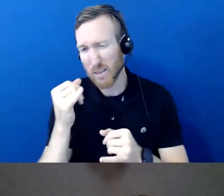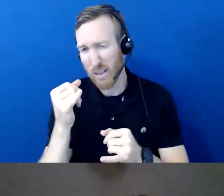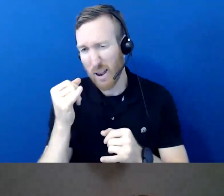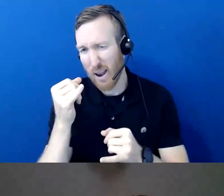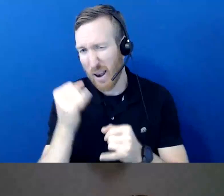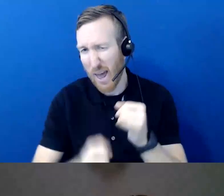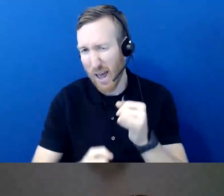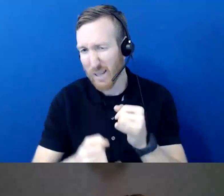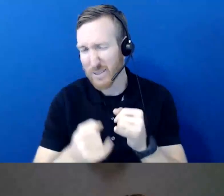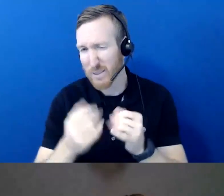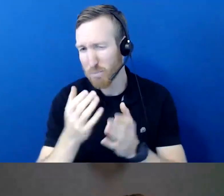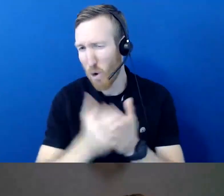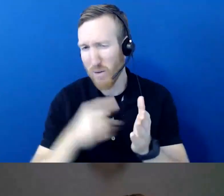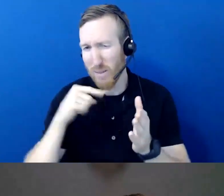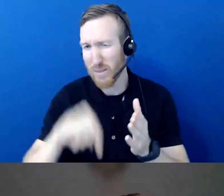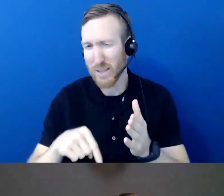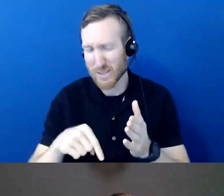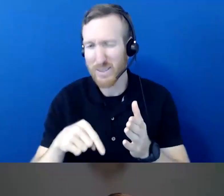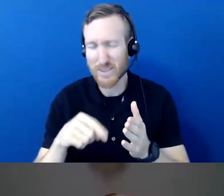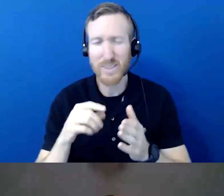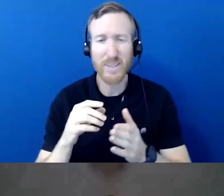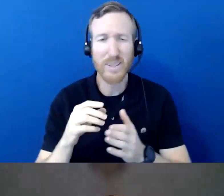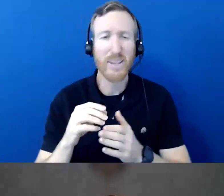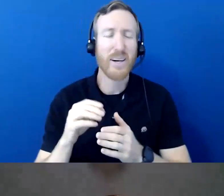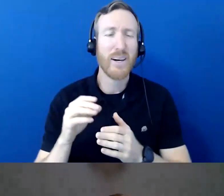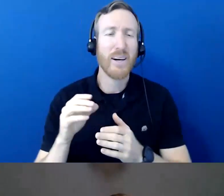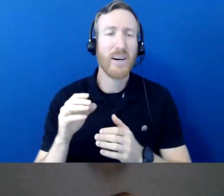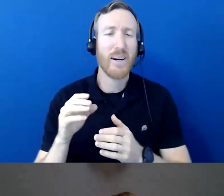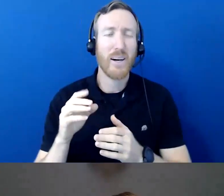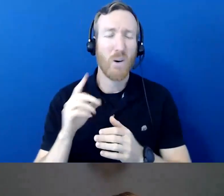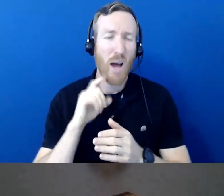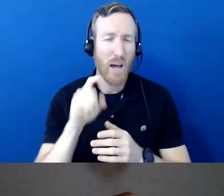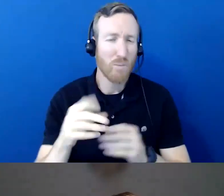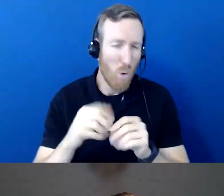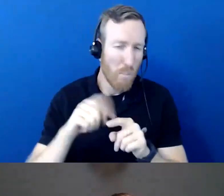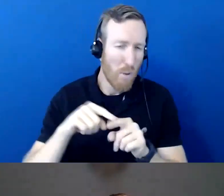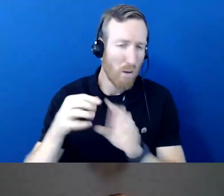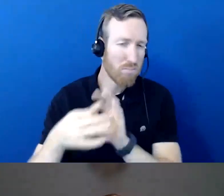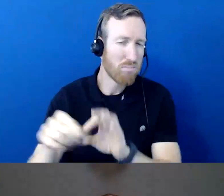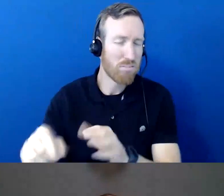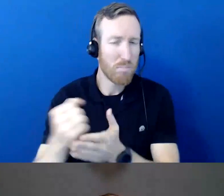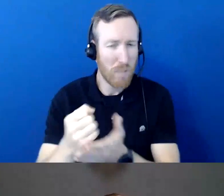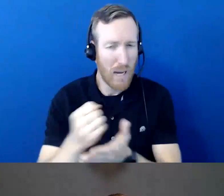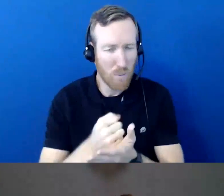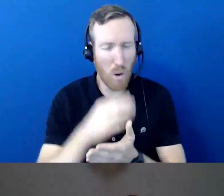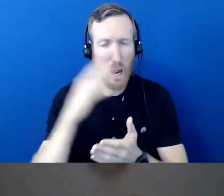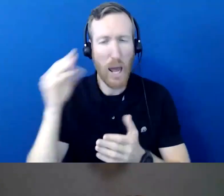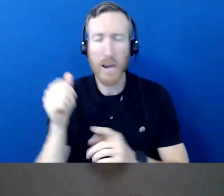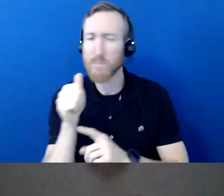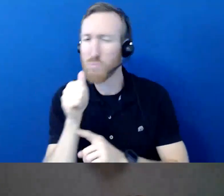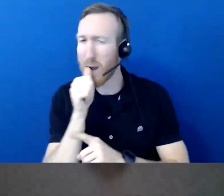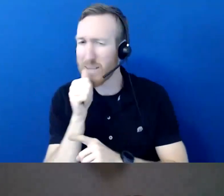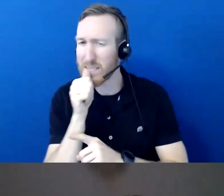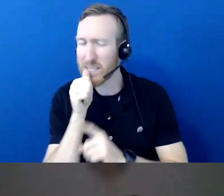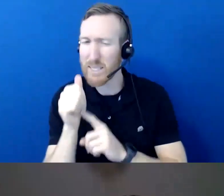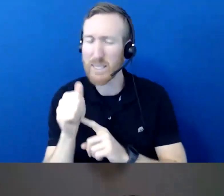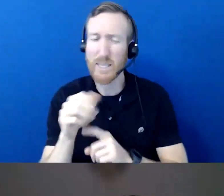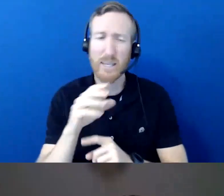this segment. Tell us more about the passport and about privacy and